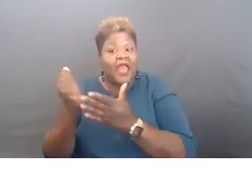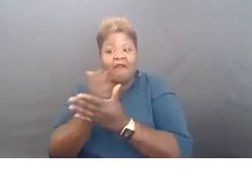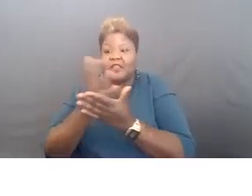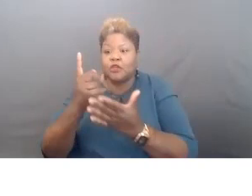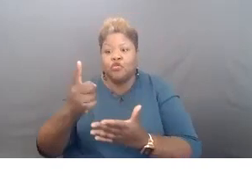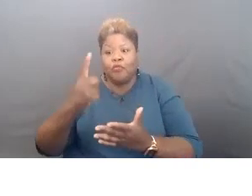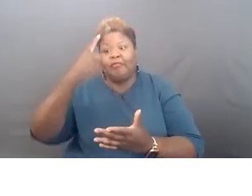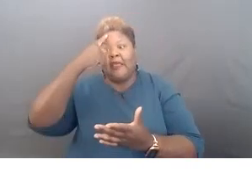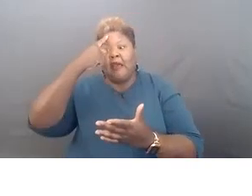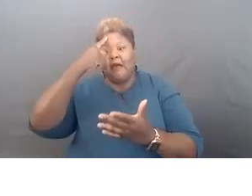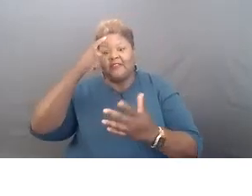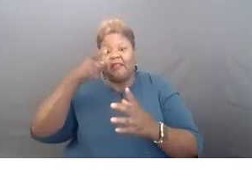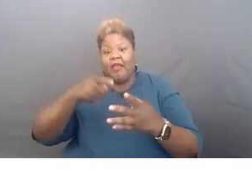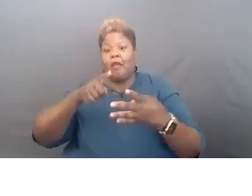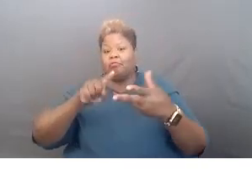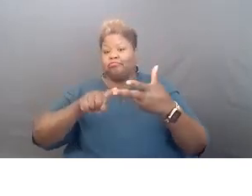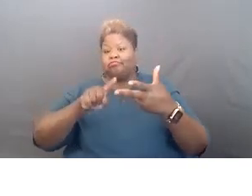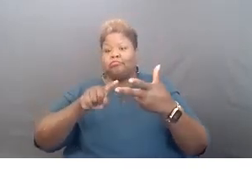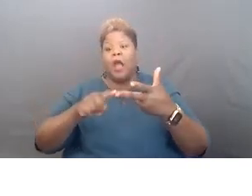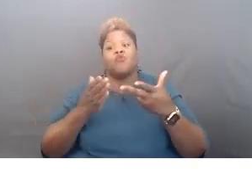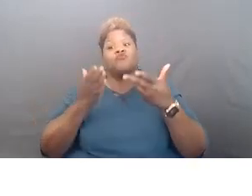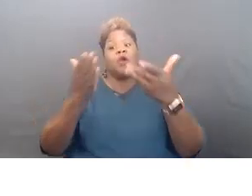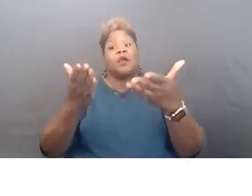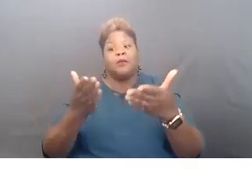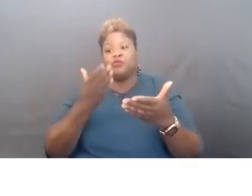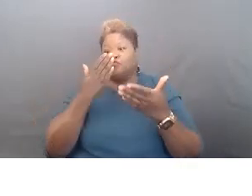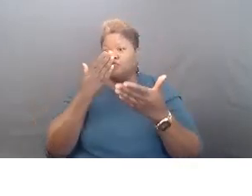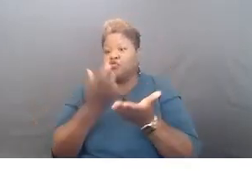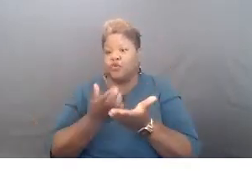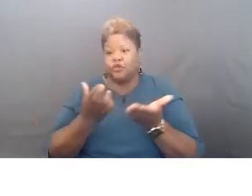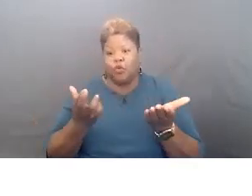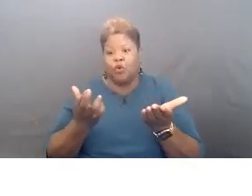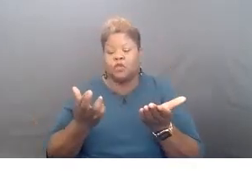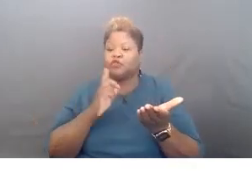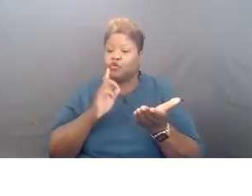of. So I always highly recommend them as a good resource for making your